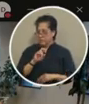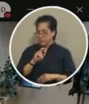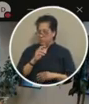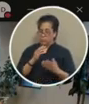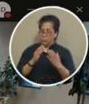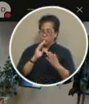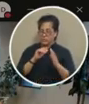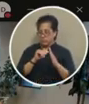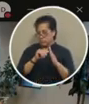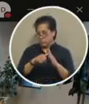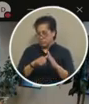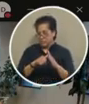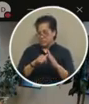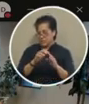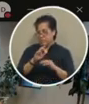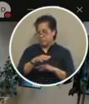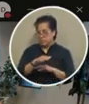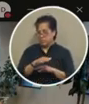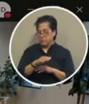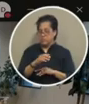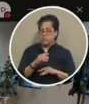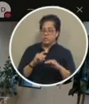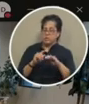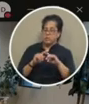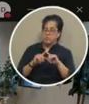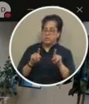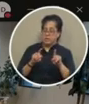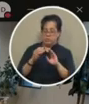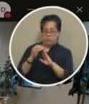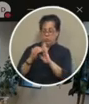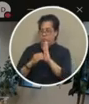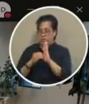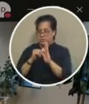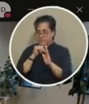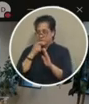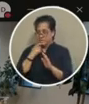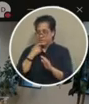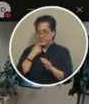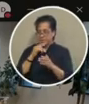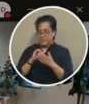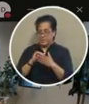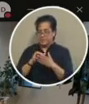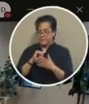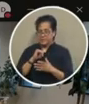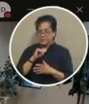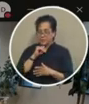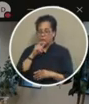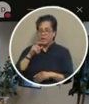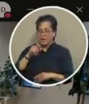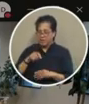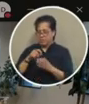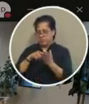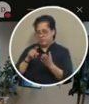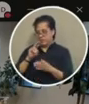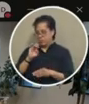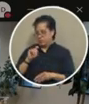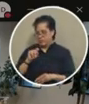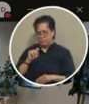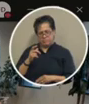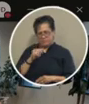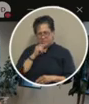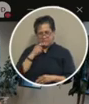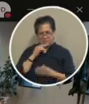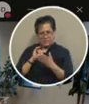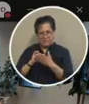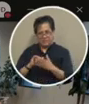stress later this afternoon. But the ordinance does not stipulate that they do not have to pay rent.